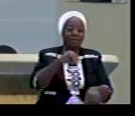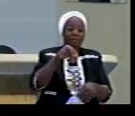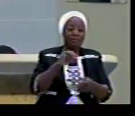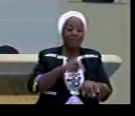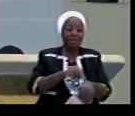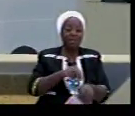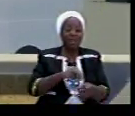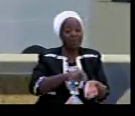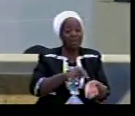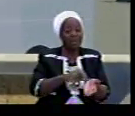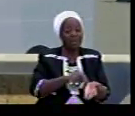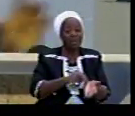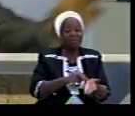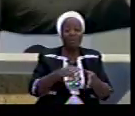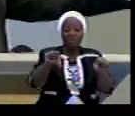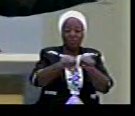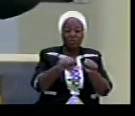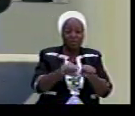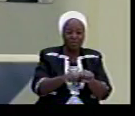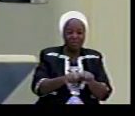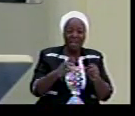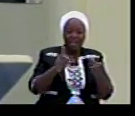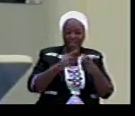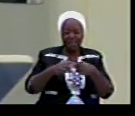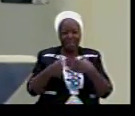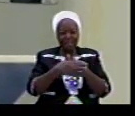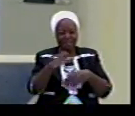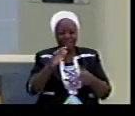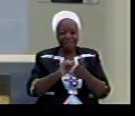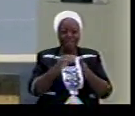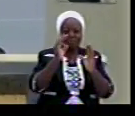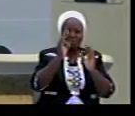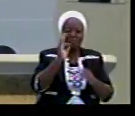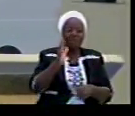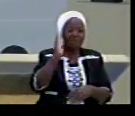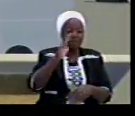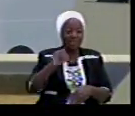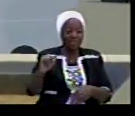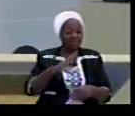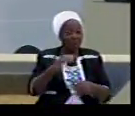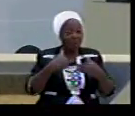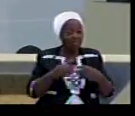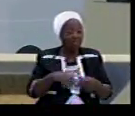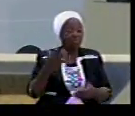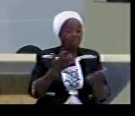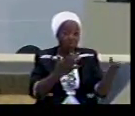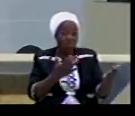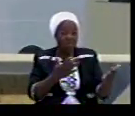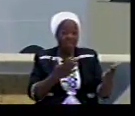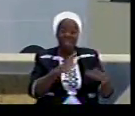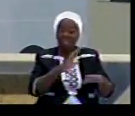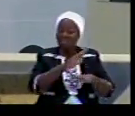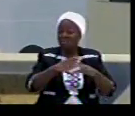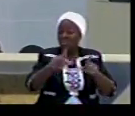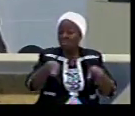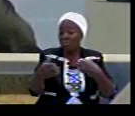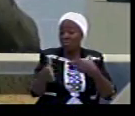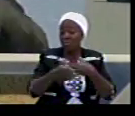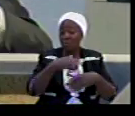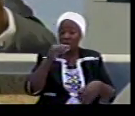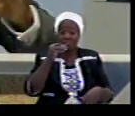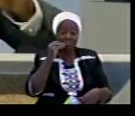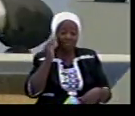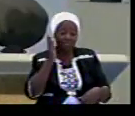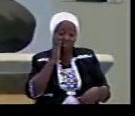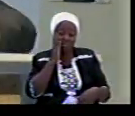But then, after preaching, you better wait, listen to all the message. Don't try to go out. And